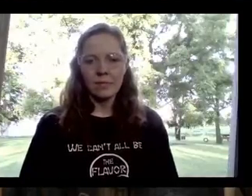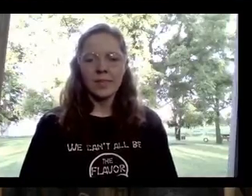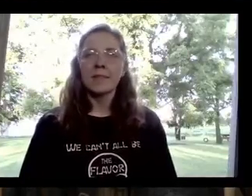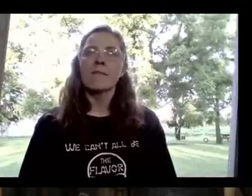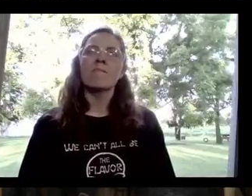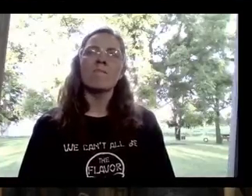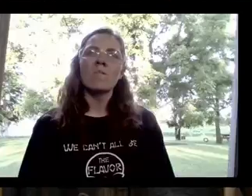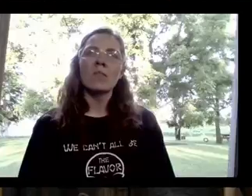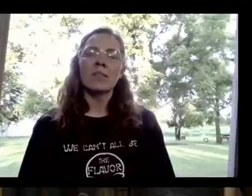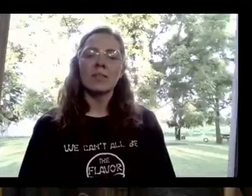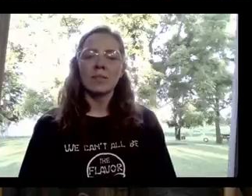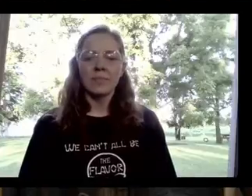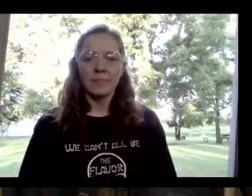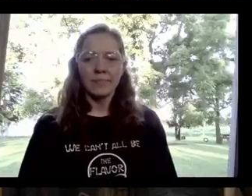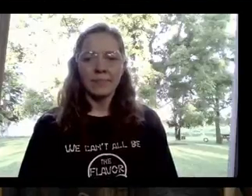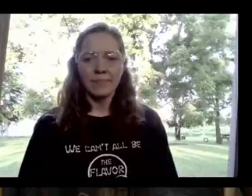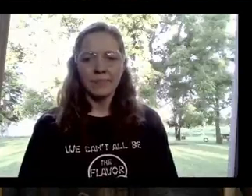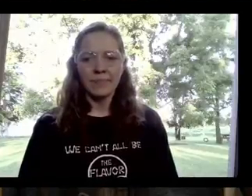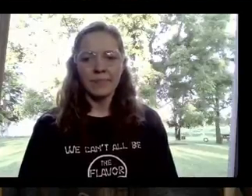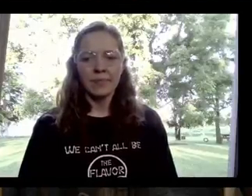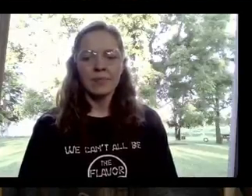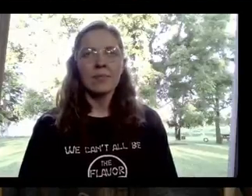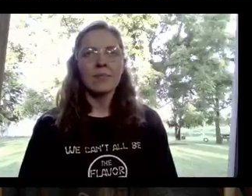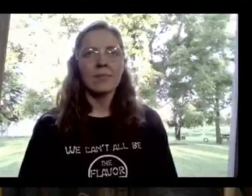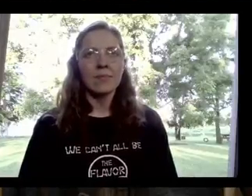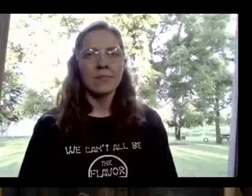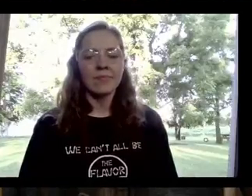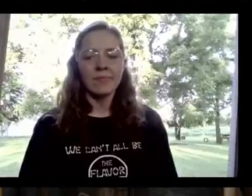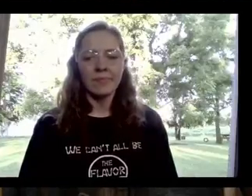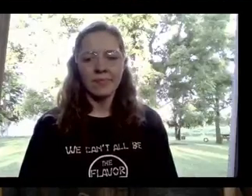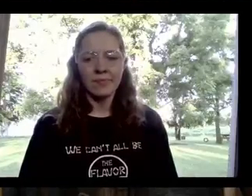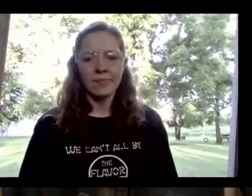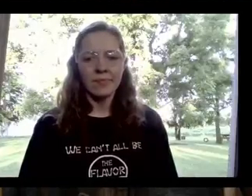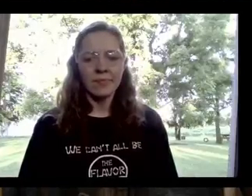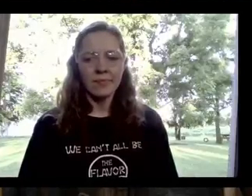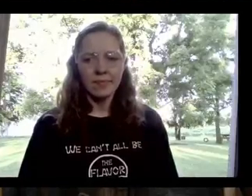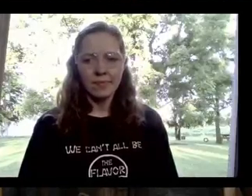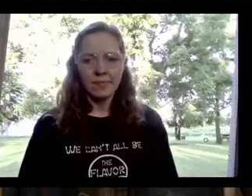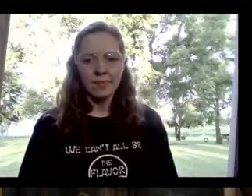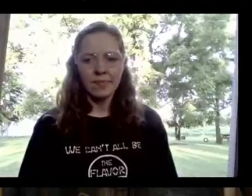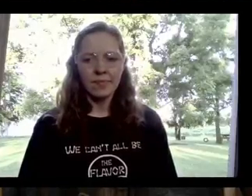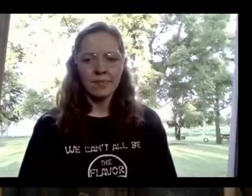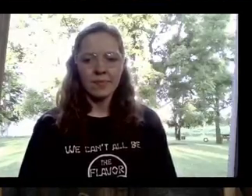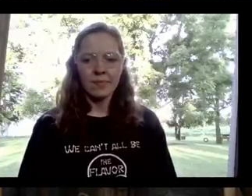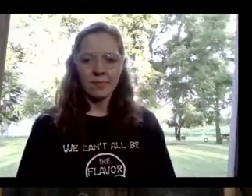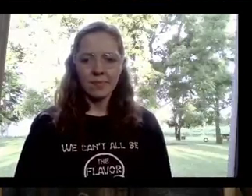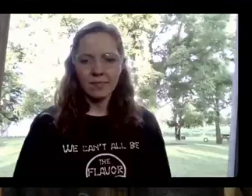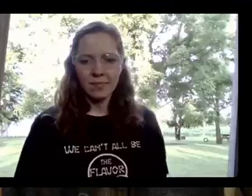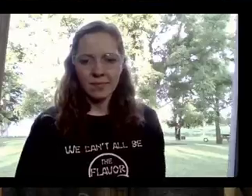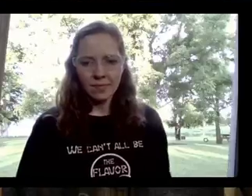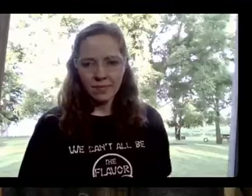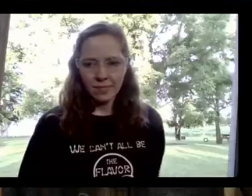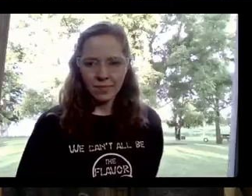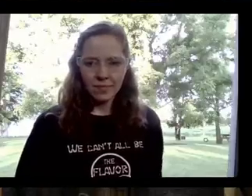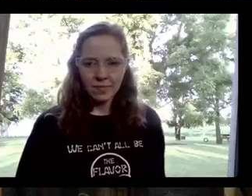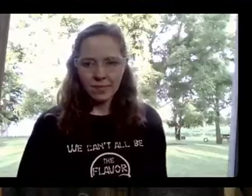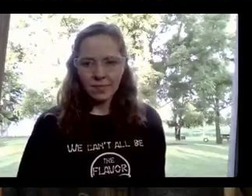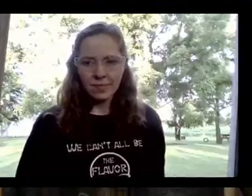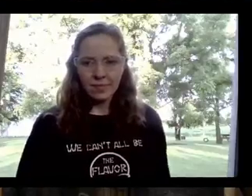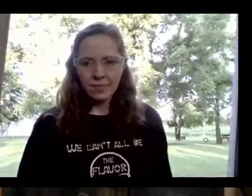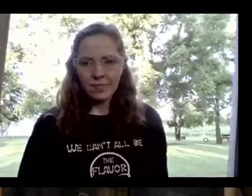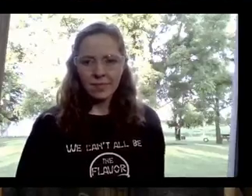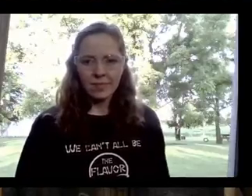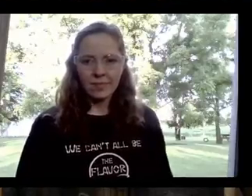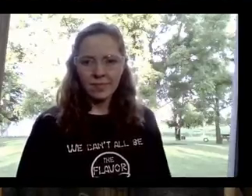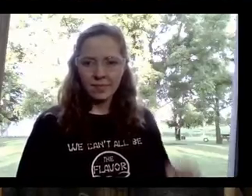100 pounds of coal a day. Now that's if I am really going after it in this forge.